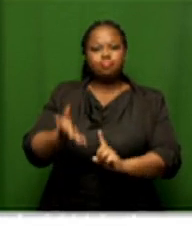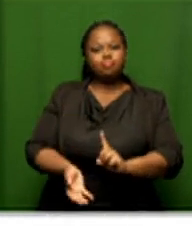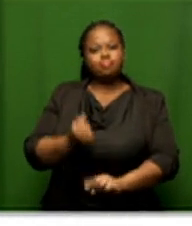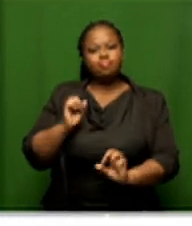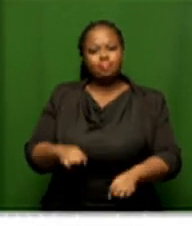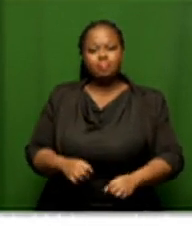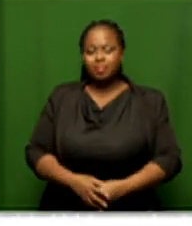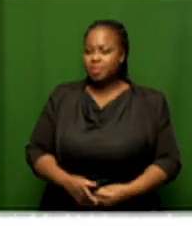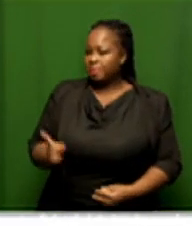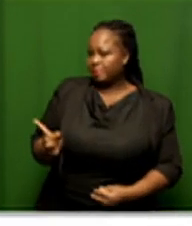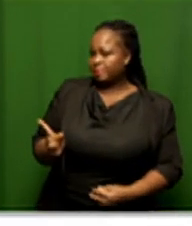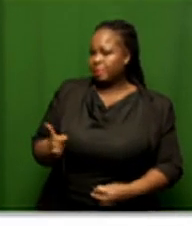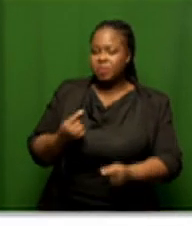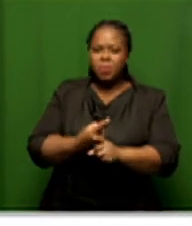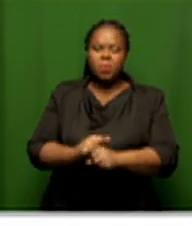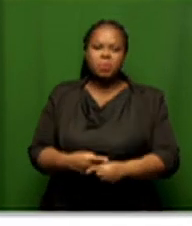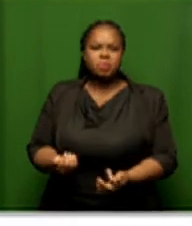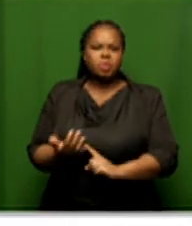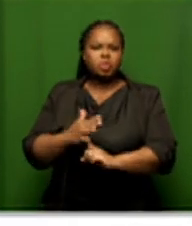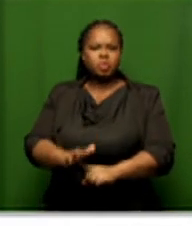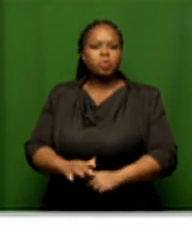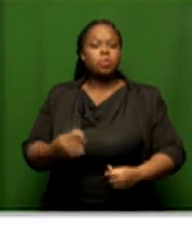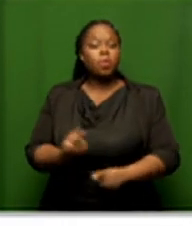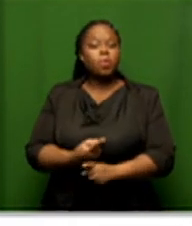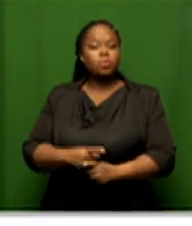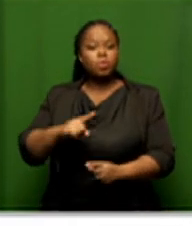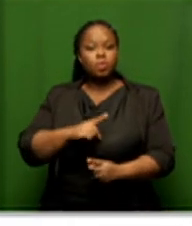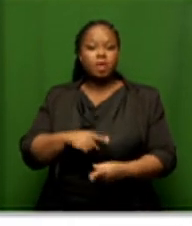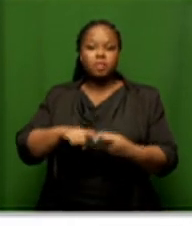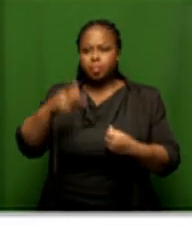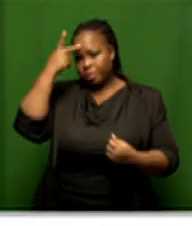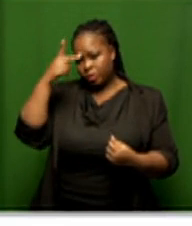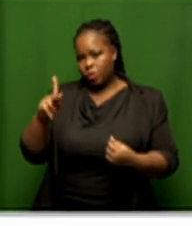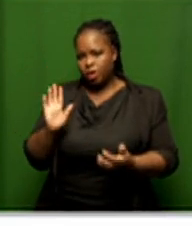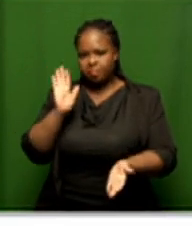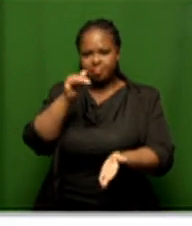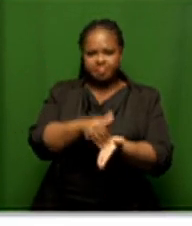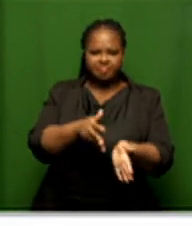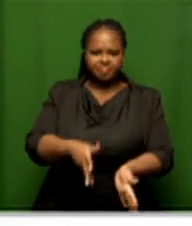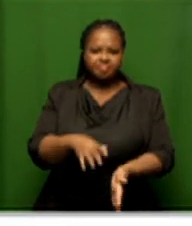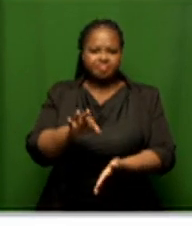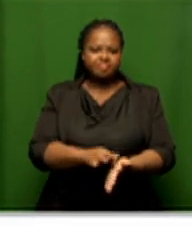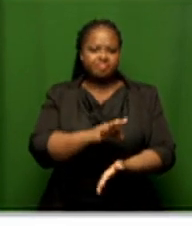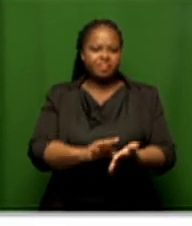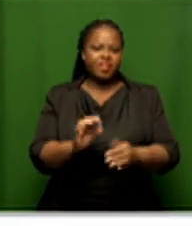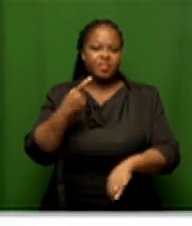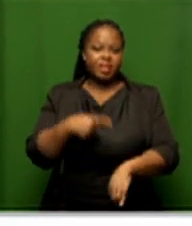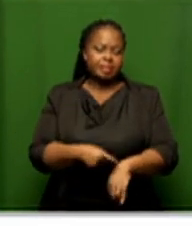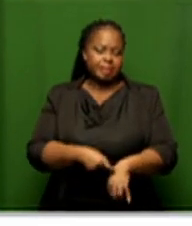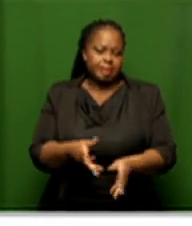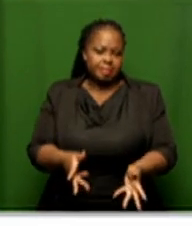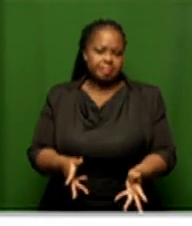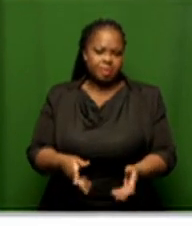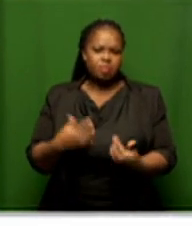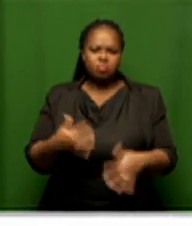was just a reflection of the day when he came all the way from Pretoria to make sure that he cast his first vote here. It